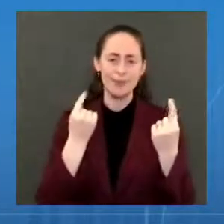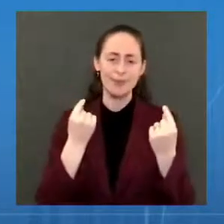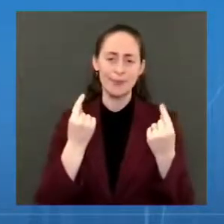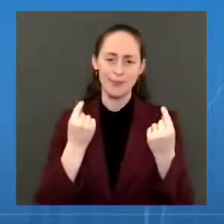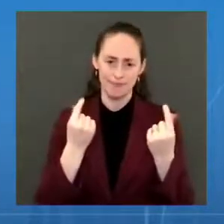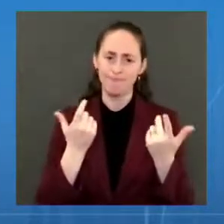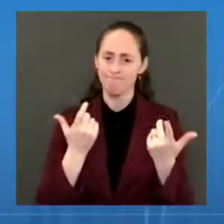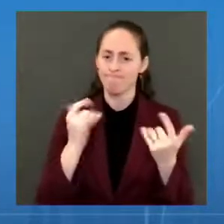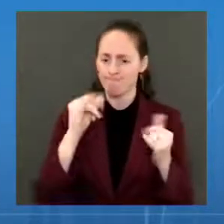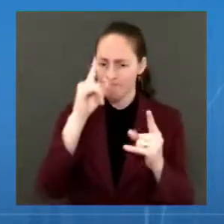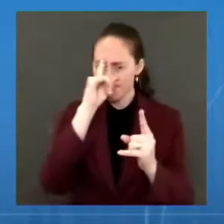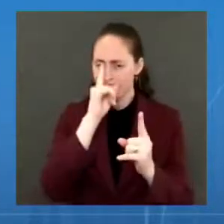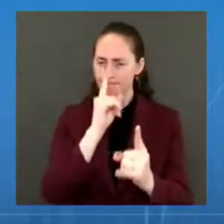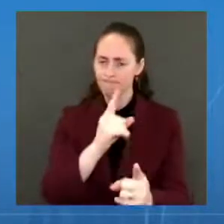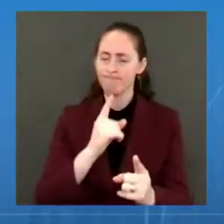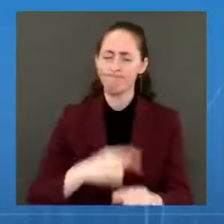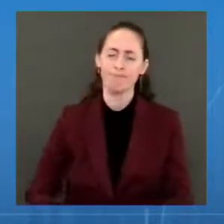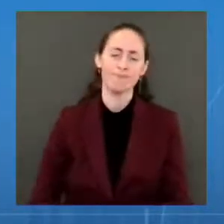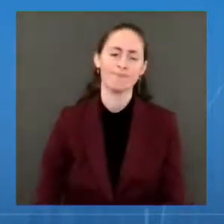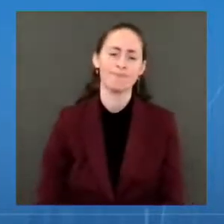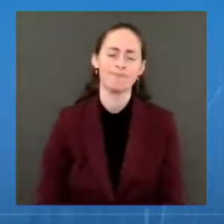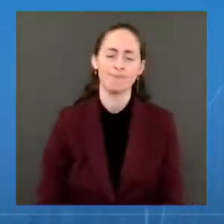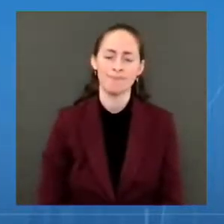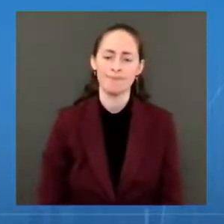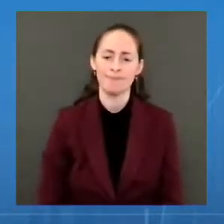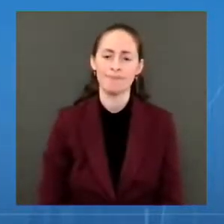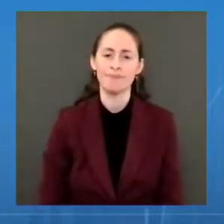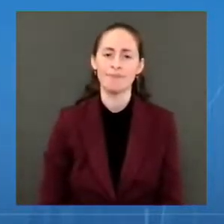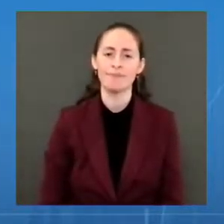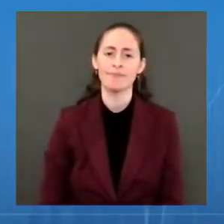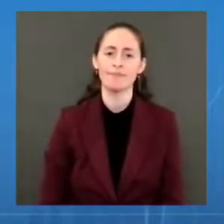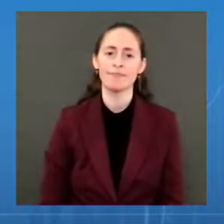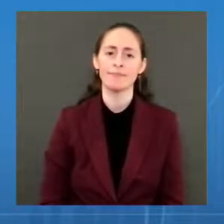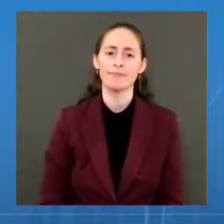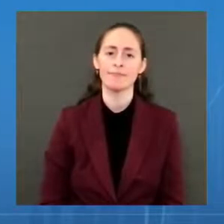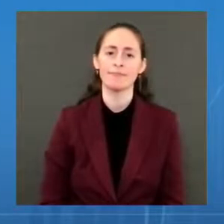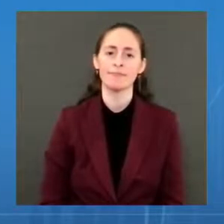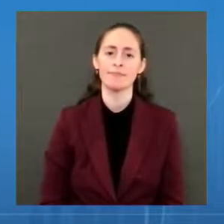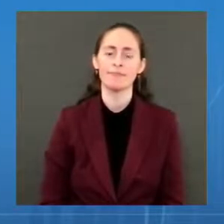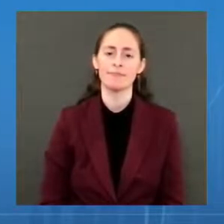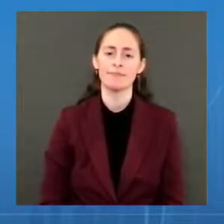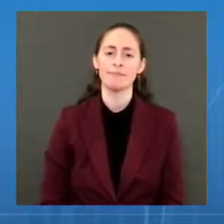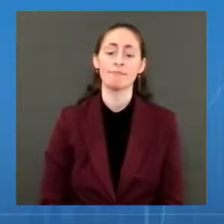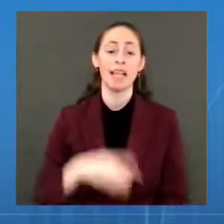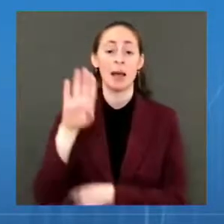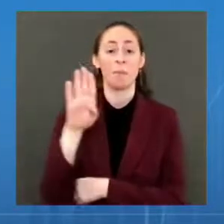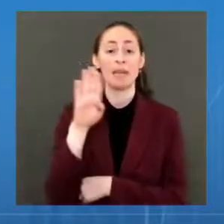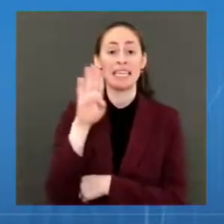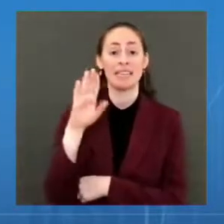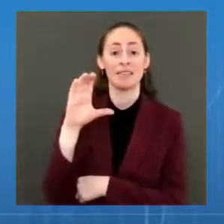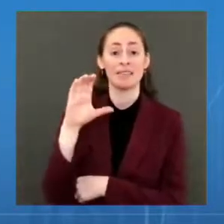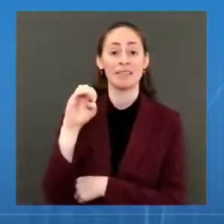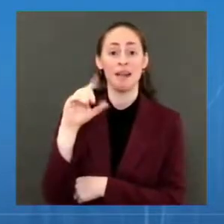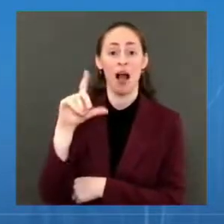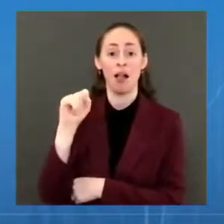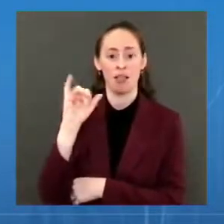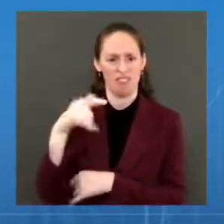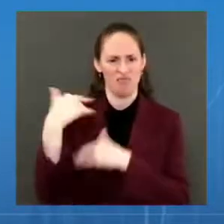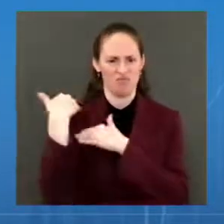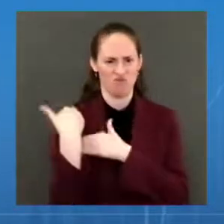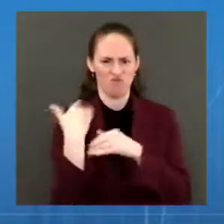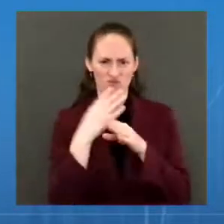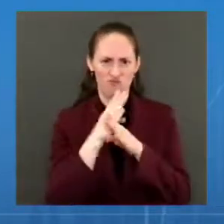maturation, which means the B cells that will be making the antibodies have the opportunity to gain greater strength